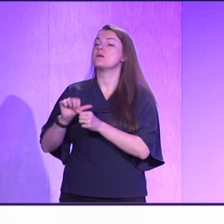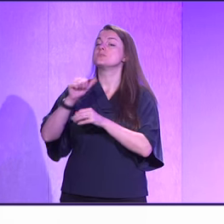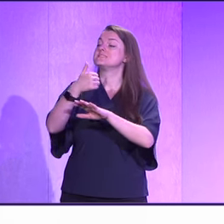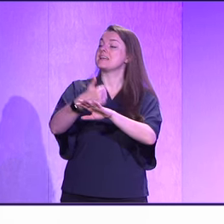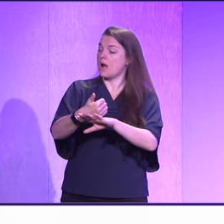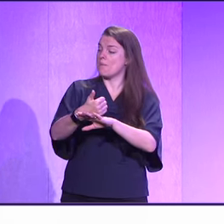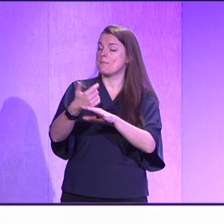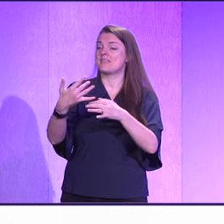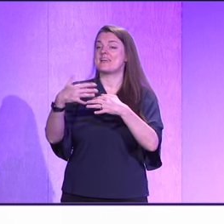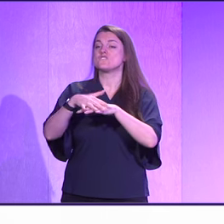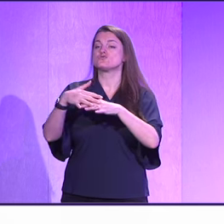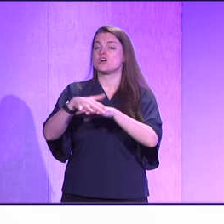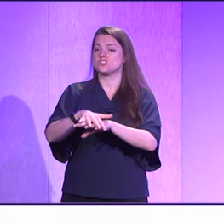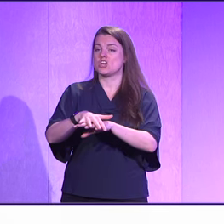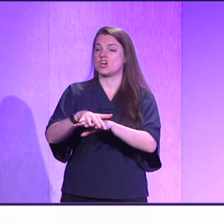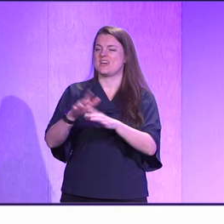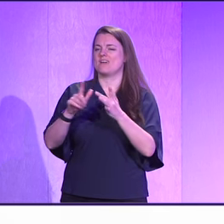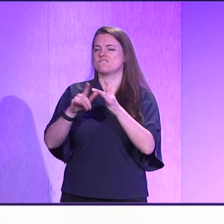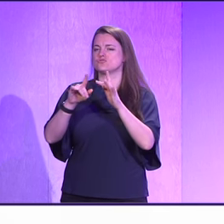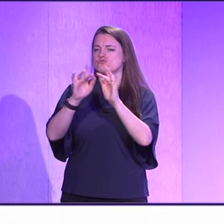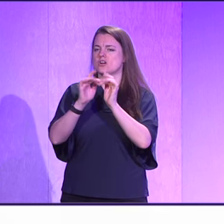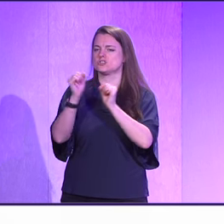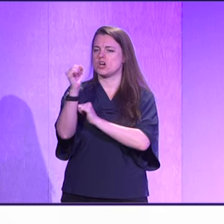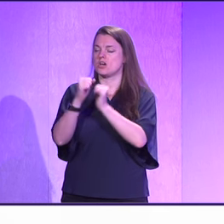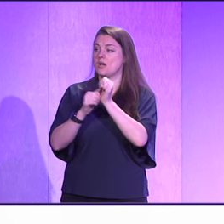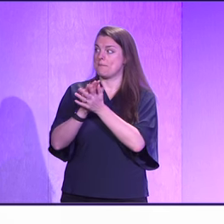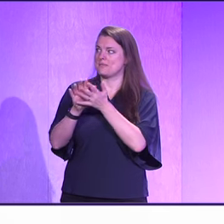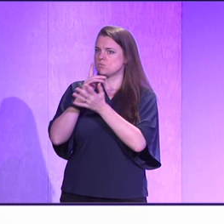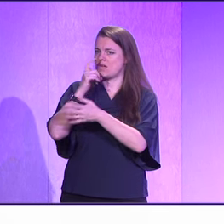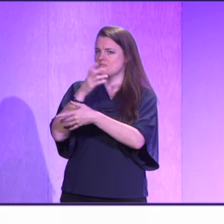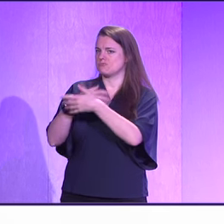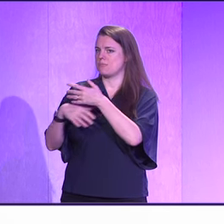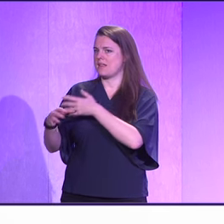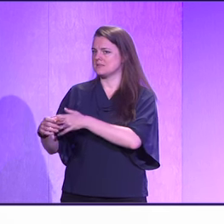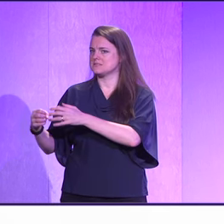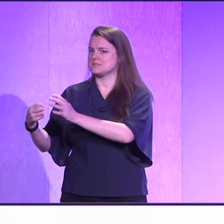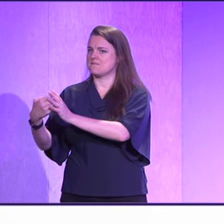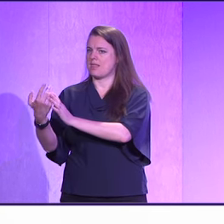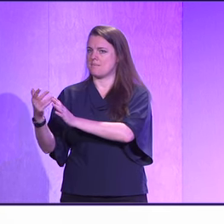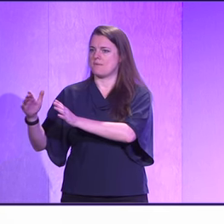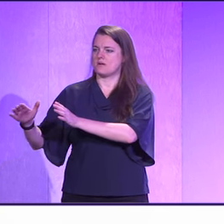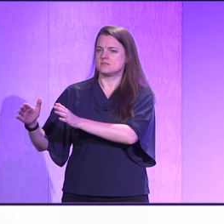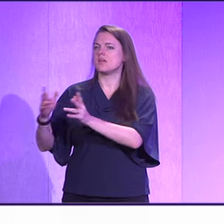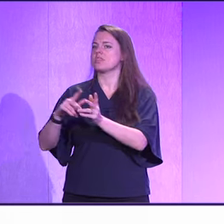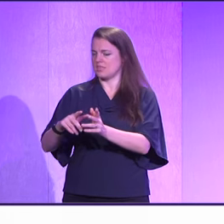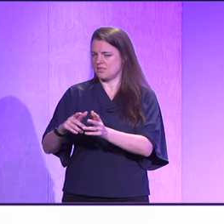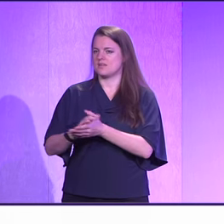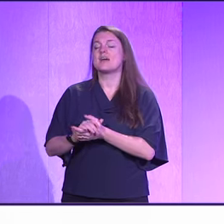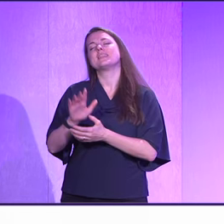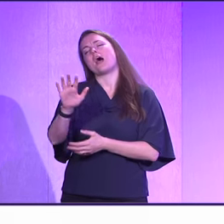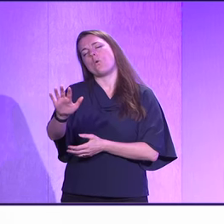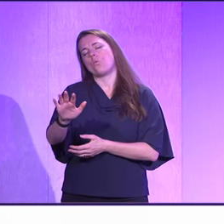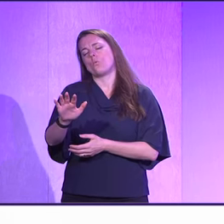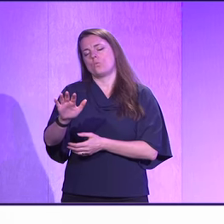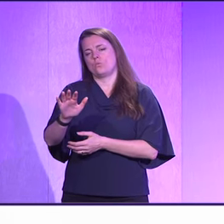developer infrastructure. So we could replace Jenkins and sort of Kuban Art Factory and so on. And then, of